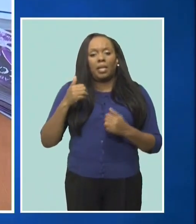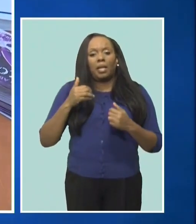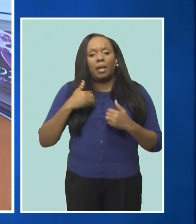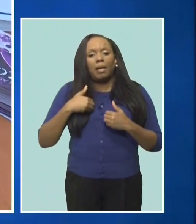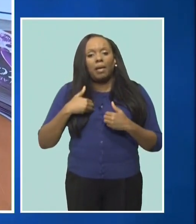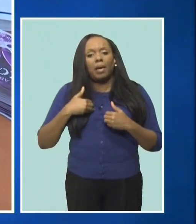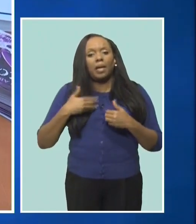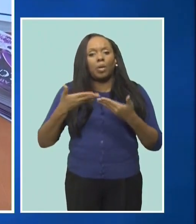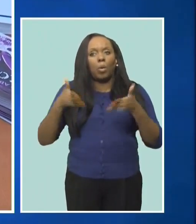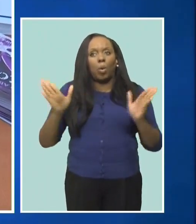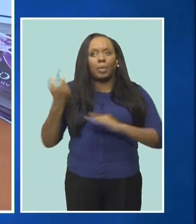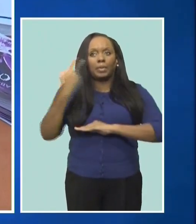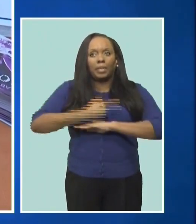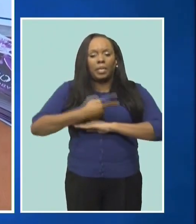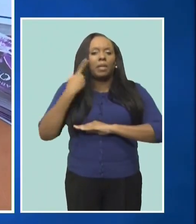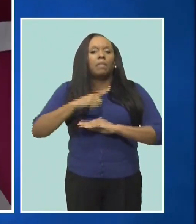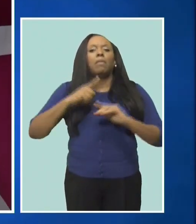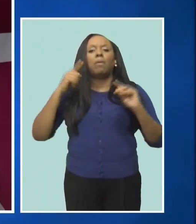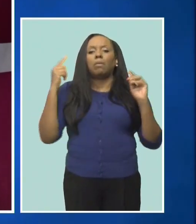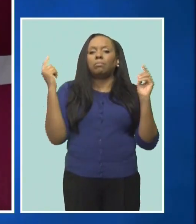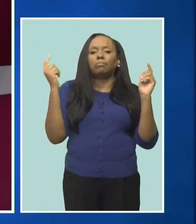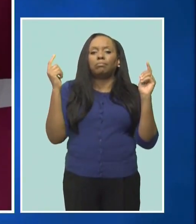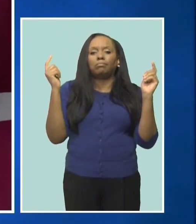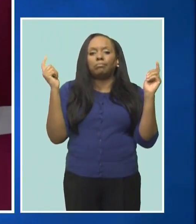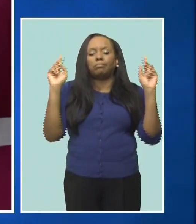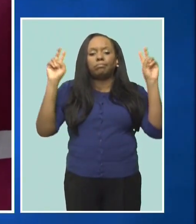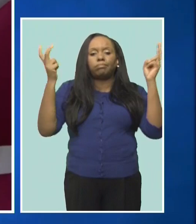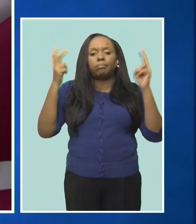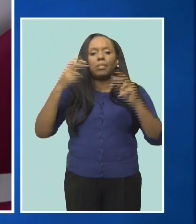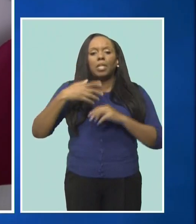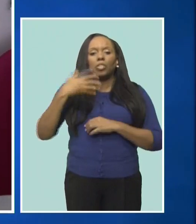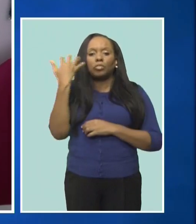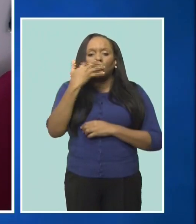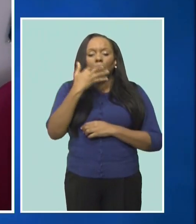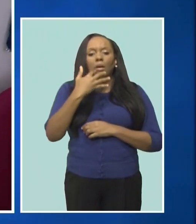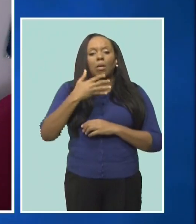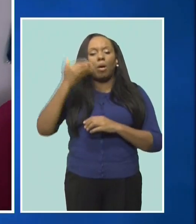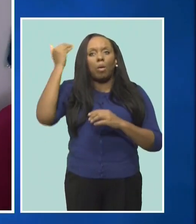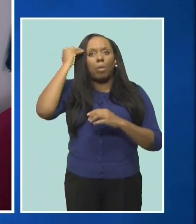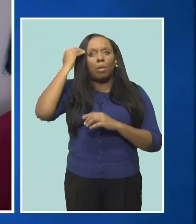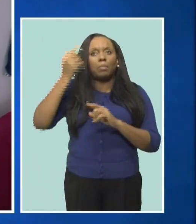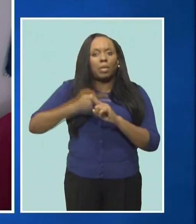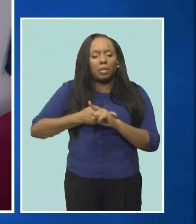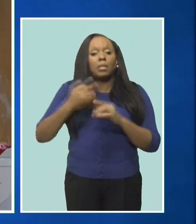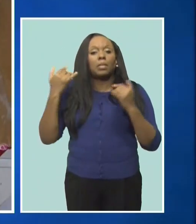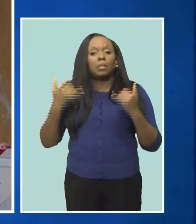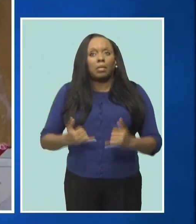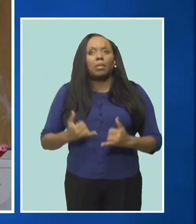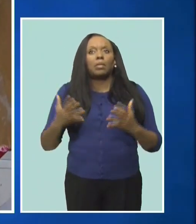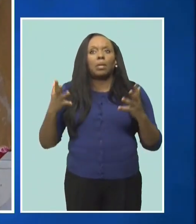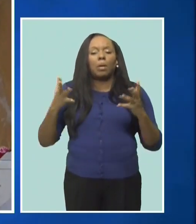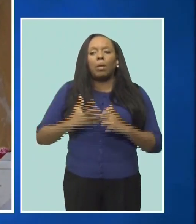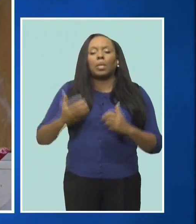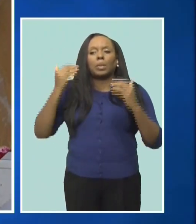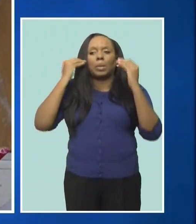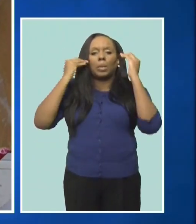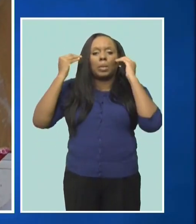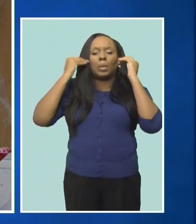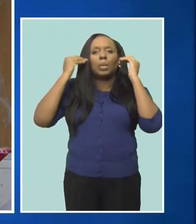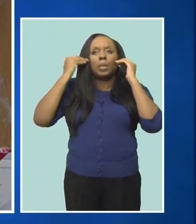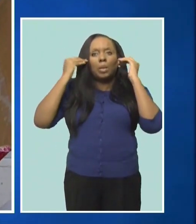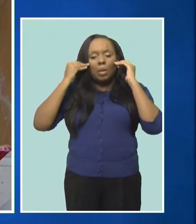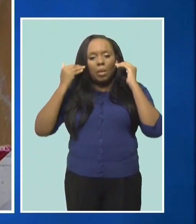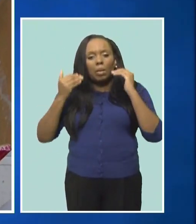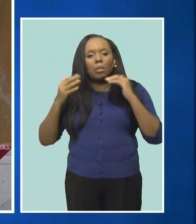Awareness Month, Mr. Wickham said the council is now planning a national household survey to get an update on the prevalence of